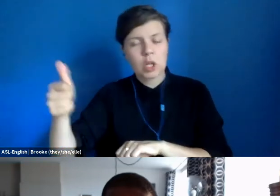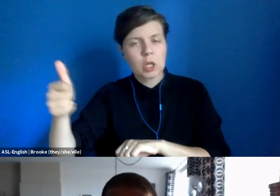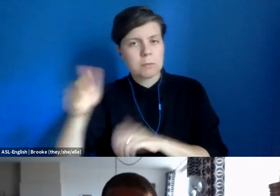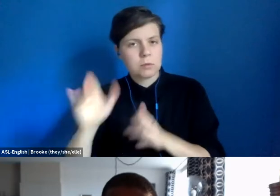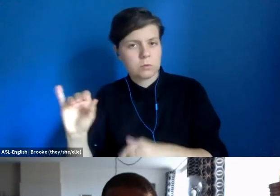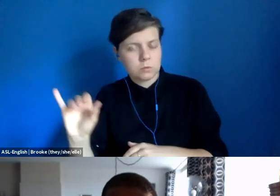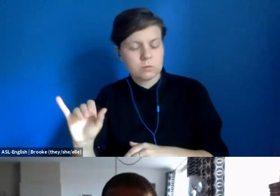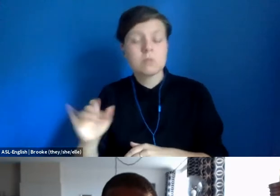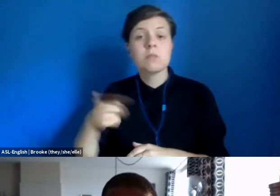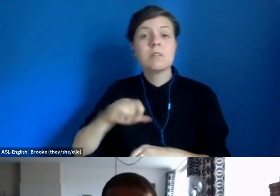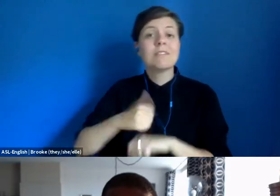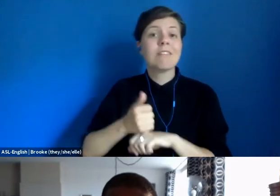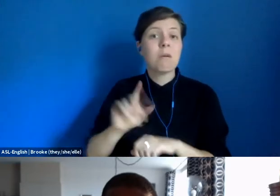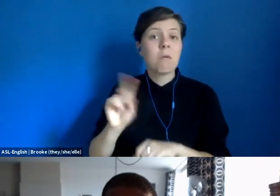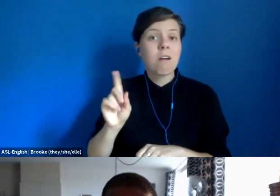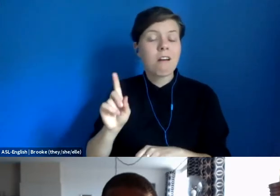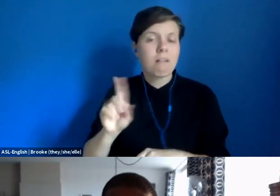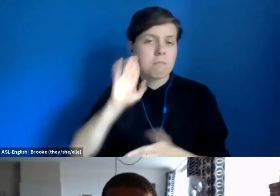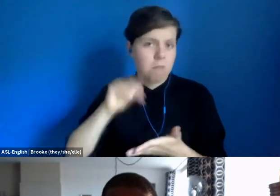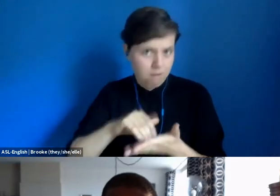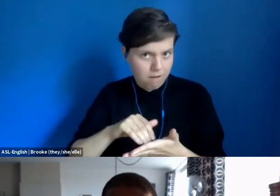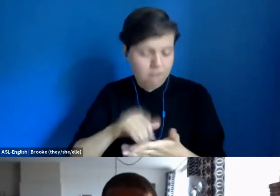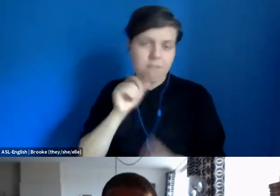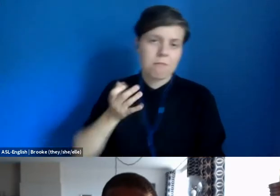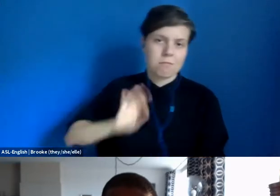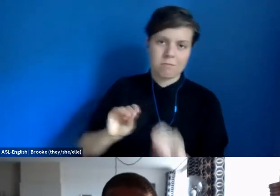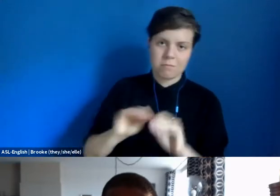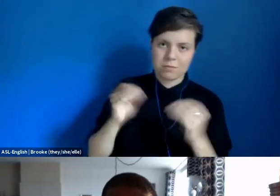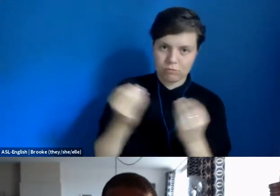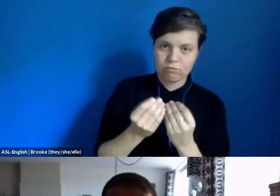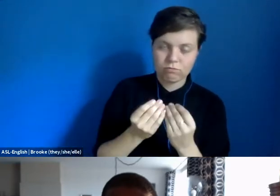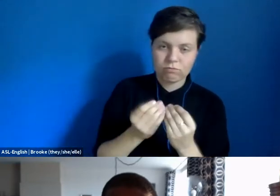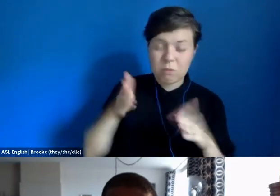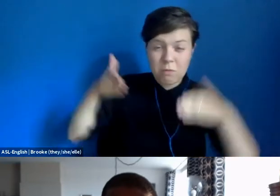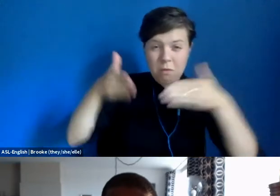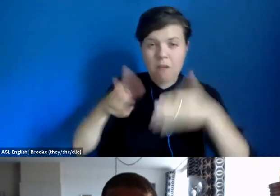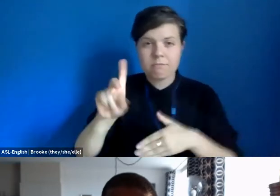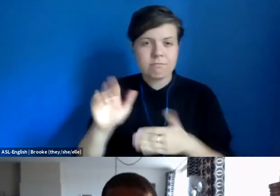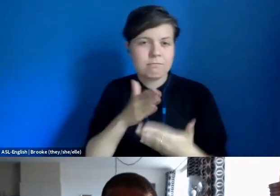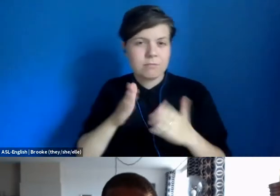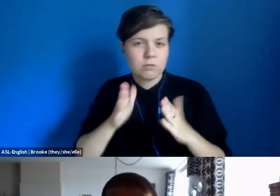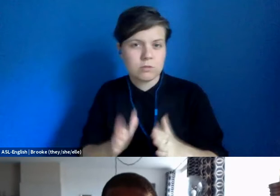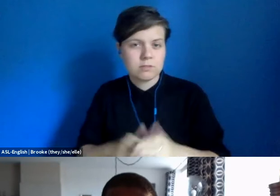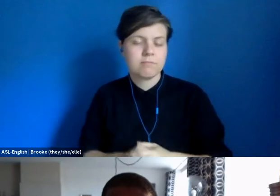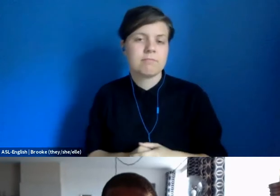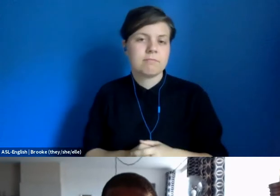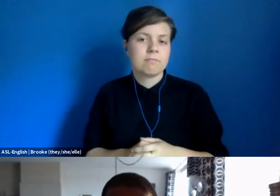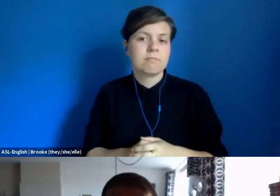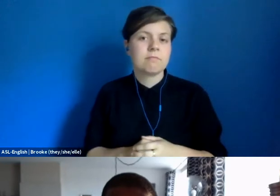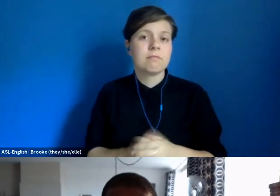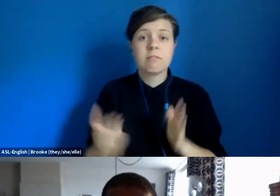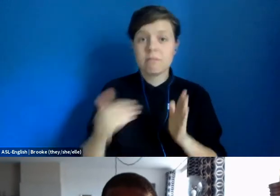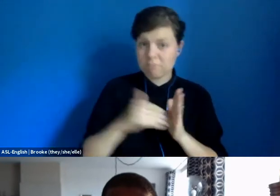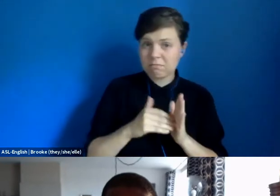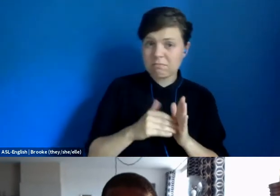We're based in Montreal, but we're starting to work across Canada, and one of our key partners in this is Vibra